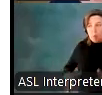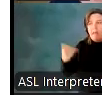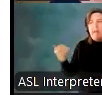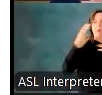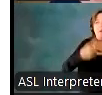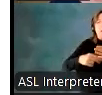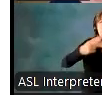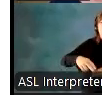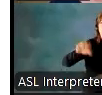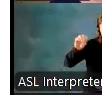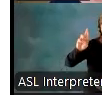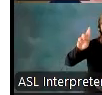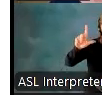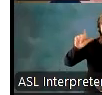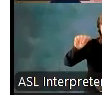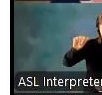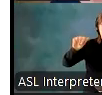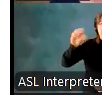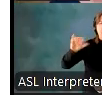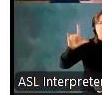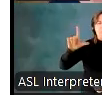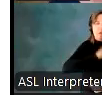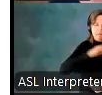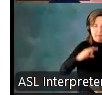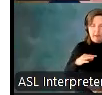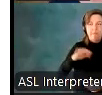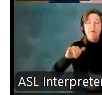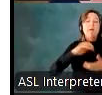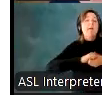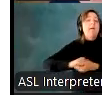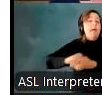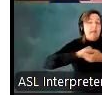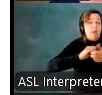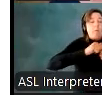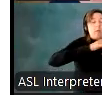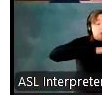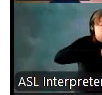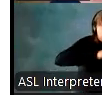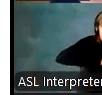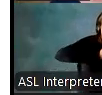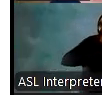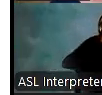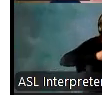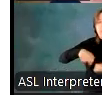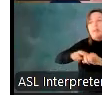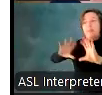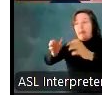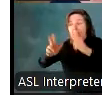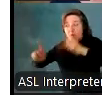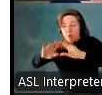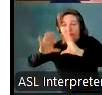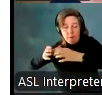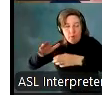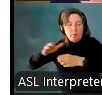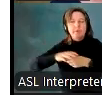staff. And that the collaboration between the local folks and the national folks and NWCC and